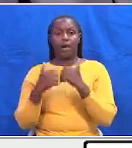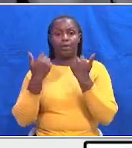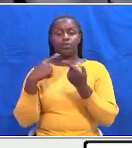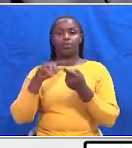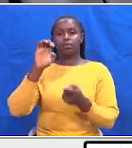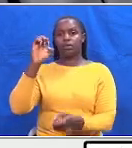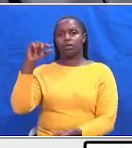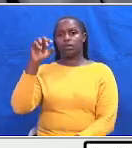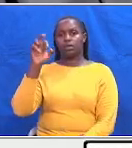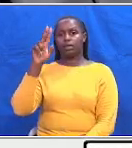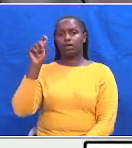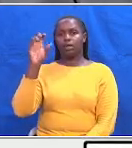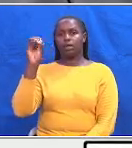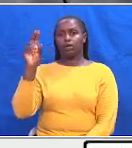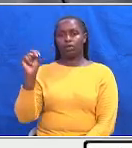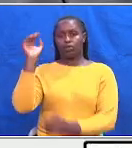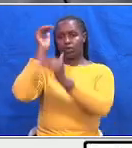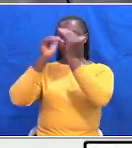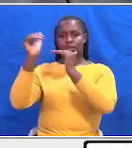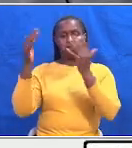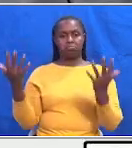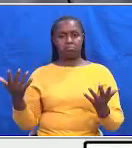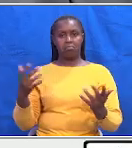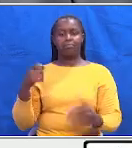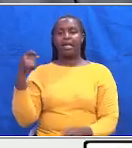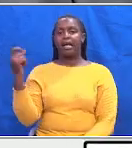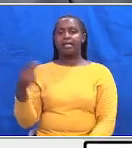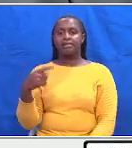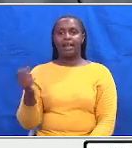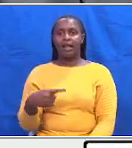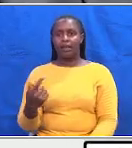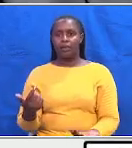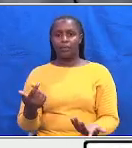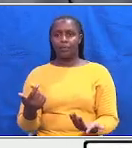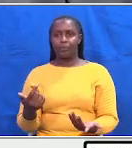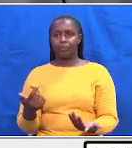University, where you earn a salary